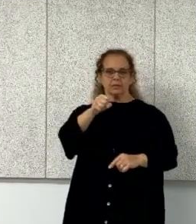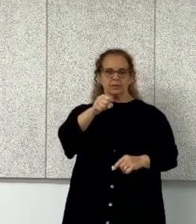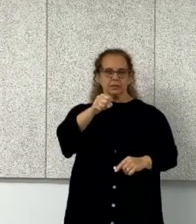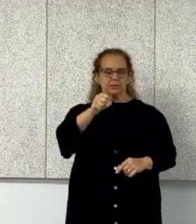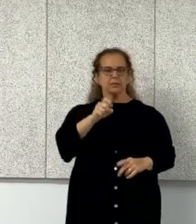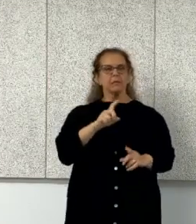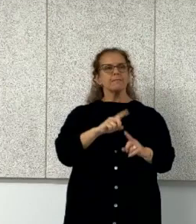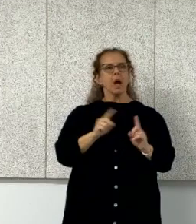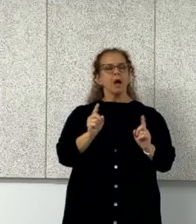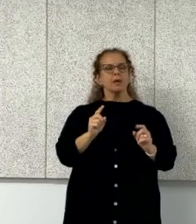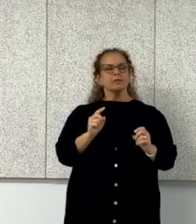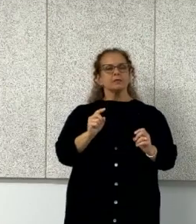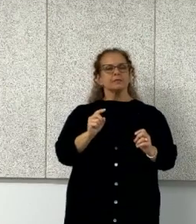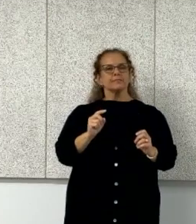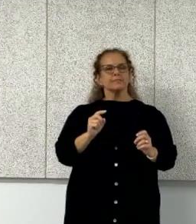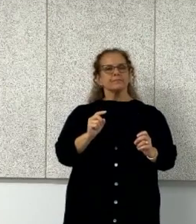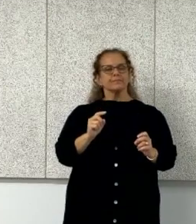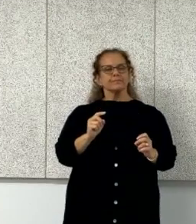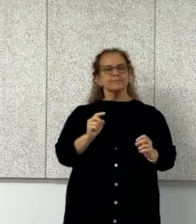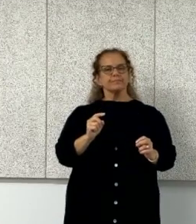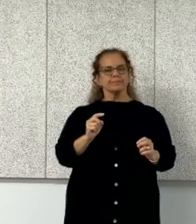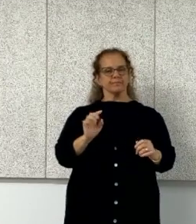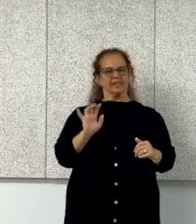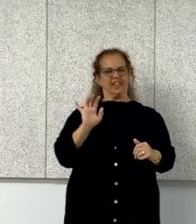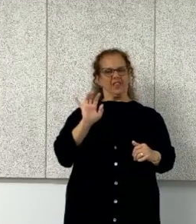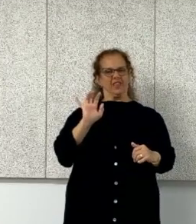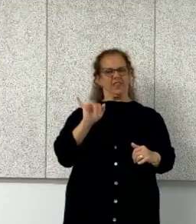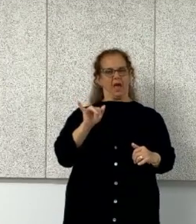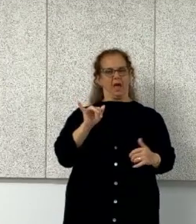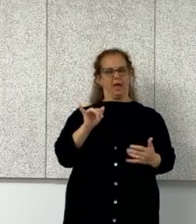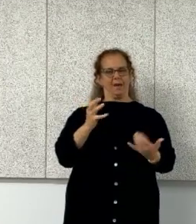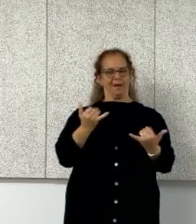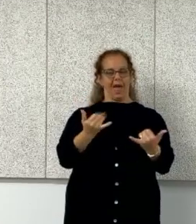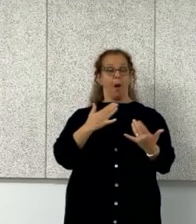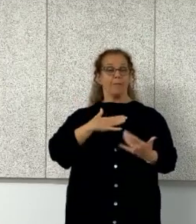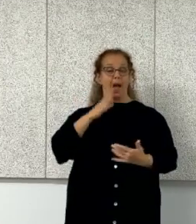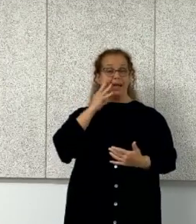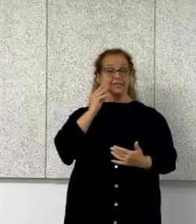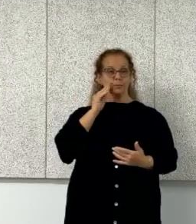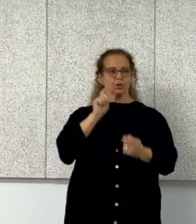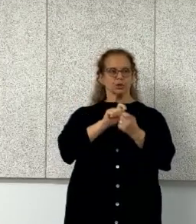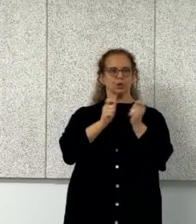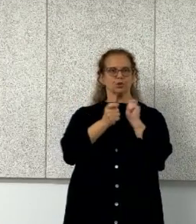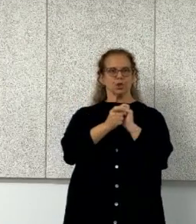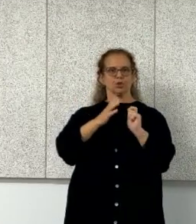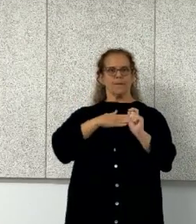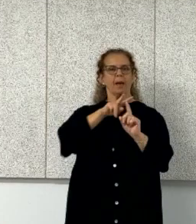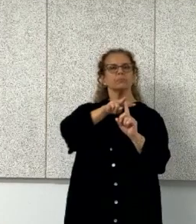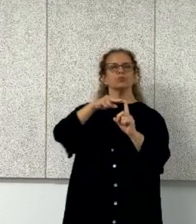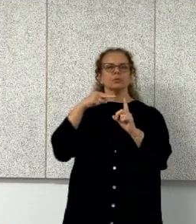so, you know, it's so has kind of changed, you know, my perception of